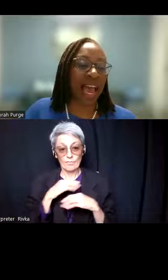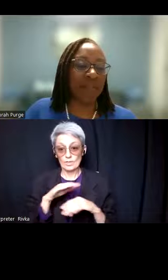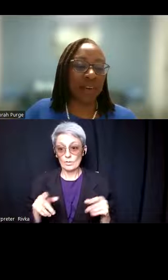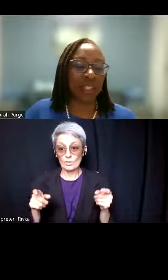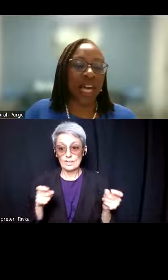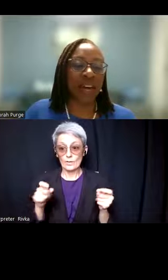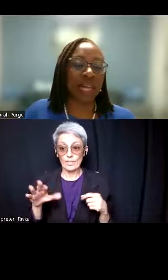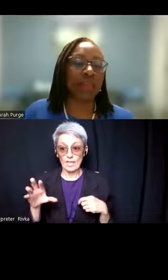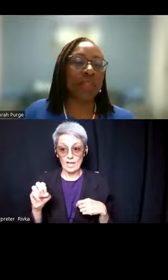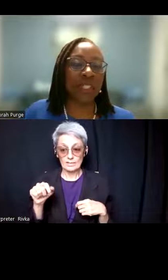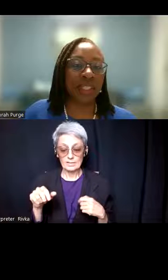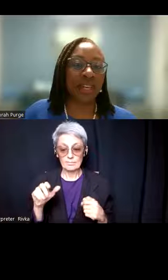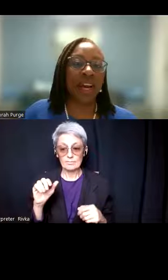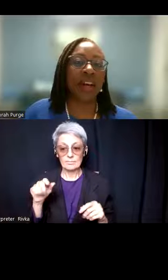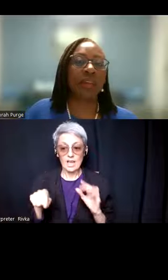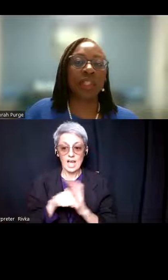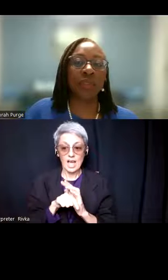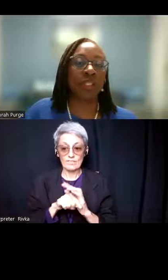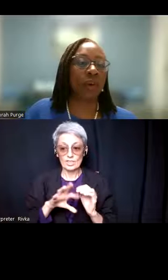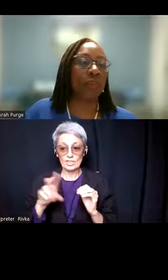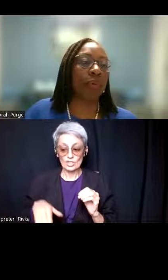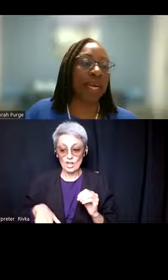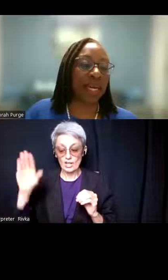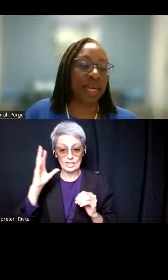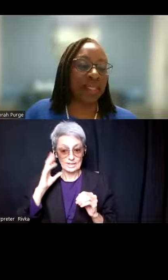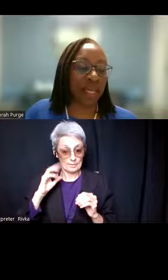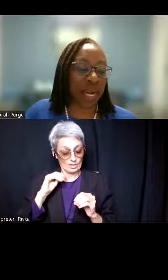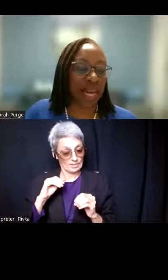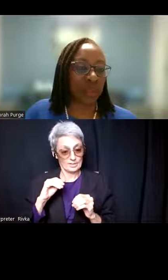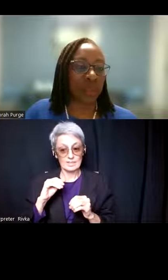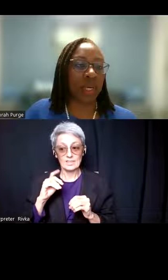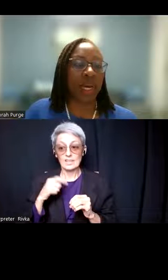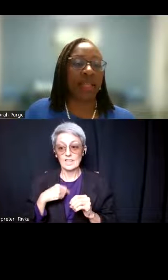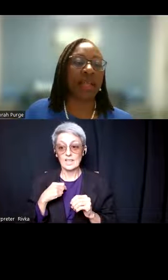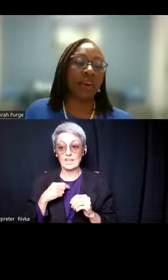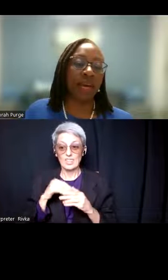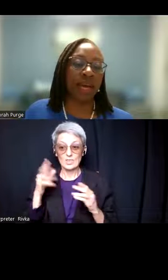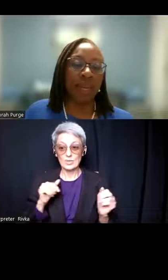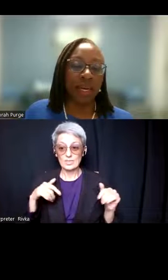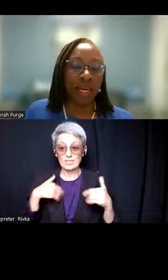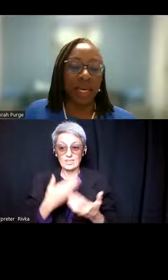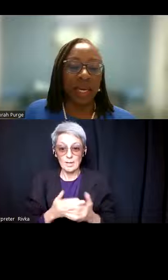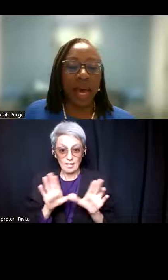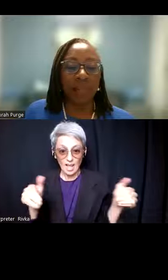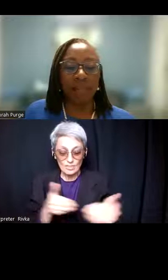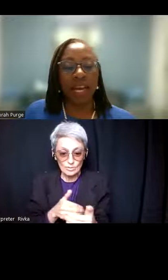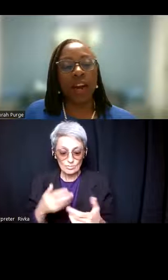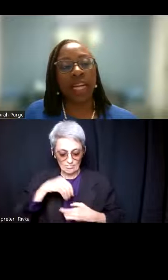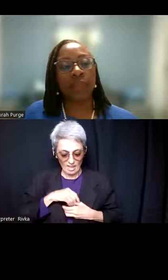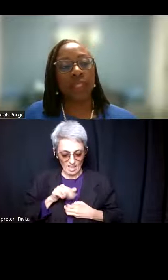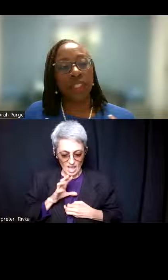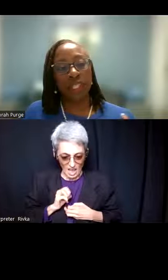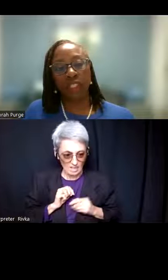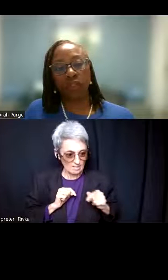these adverse childhood experiences that our students are bringing into the classroom, that they're that